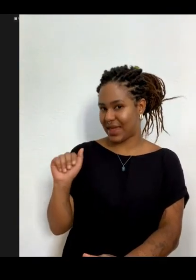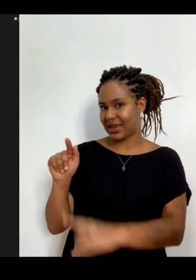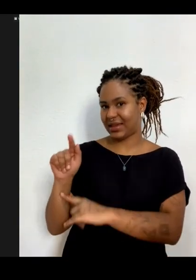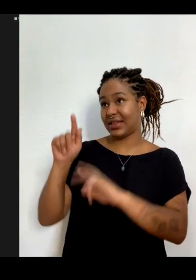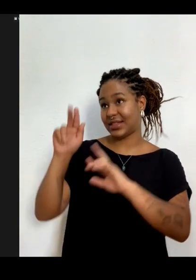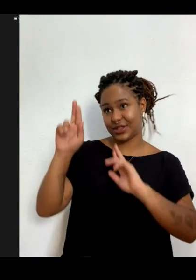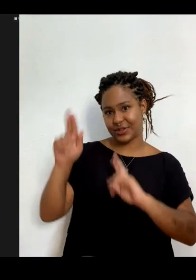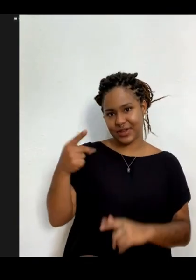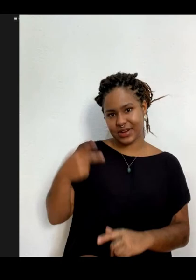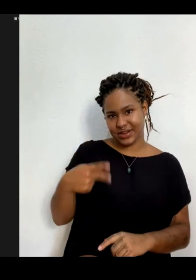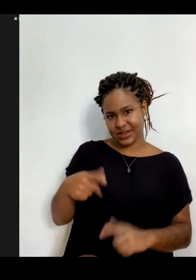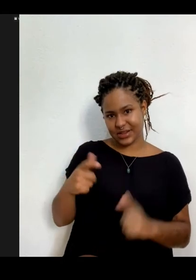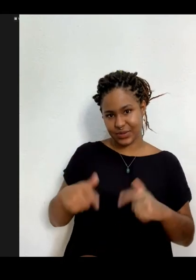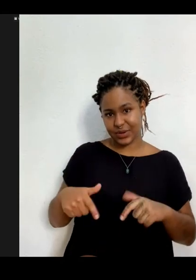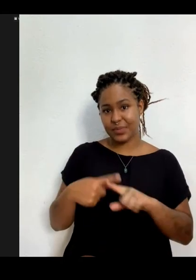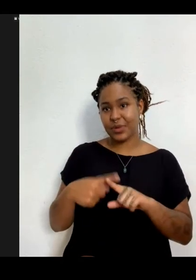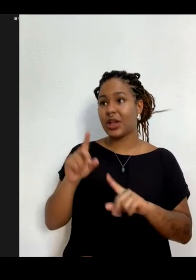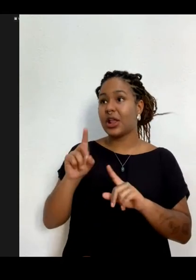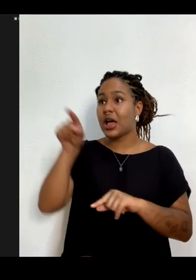foreign